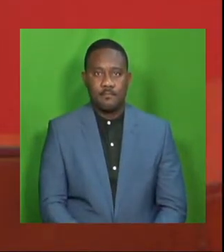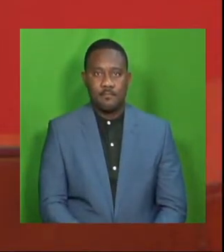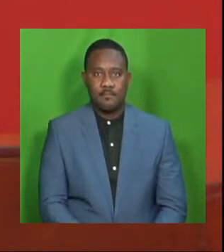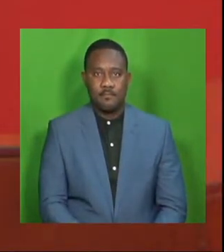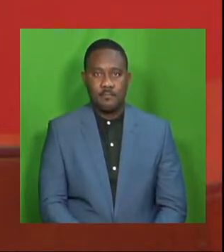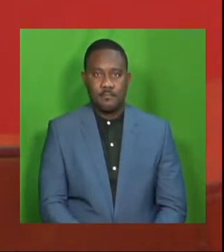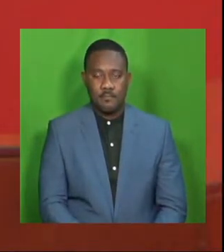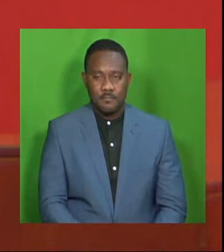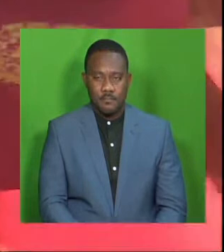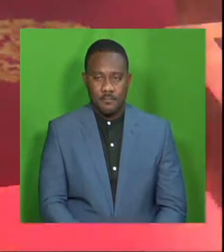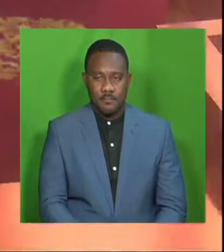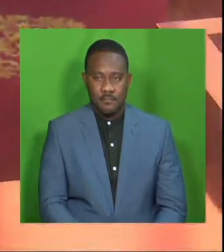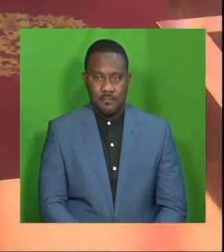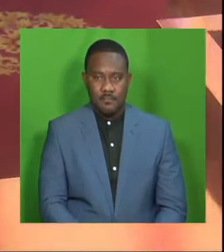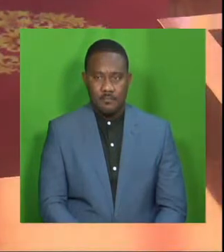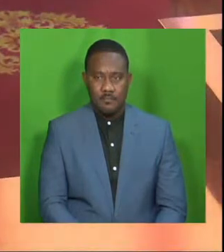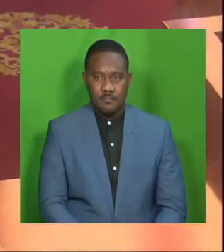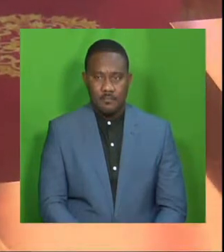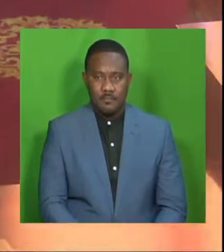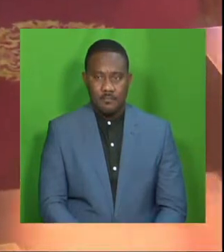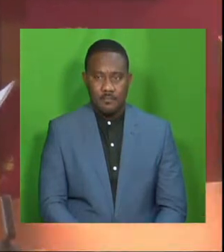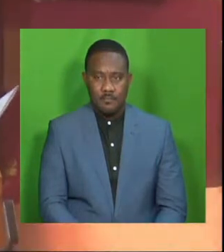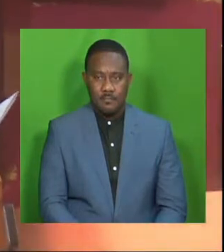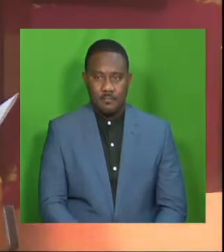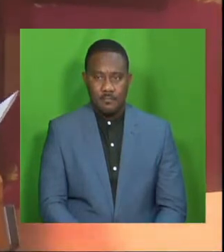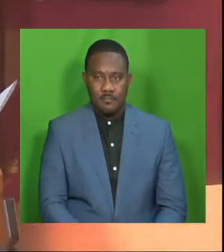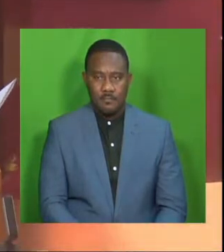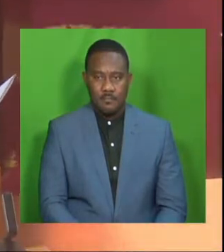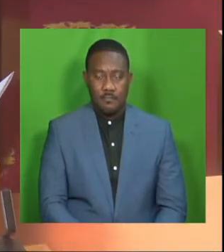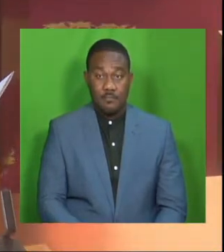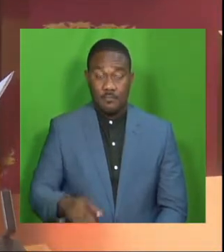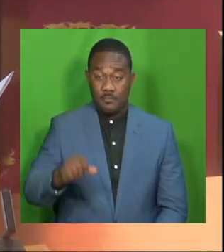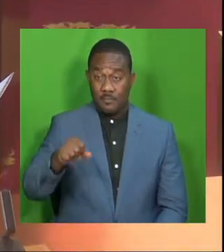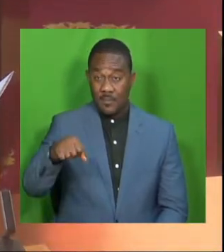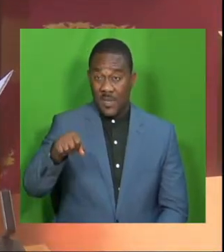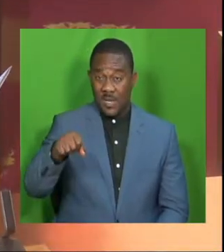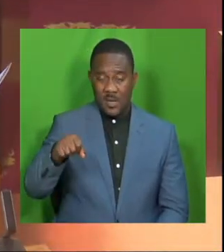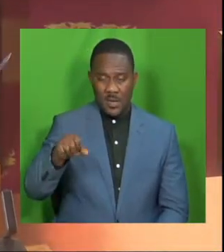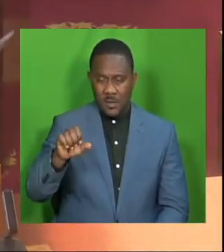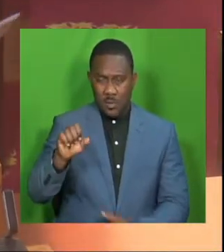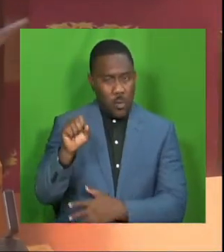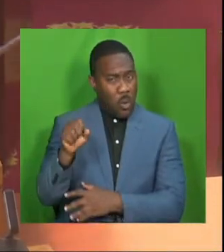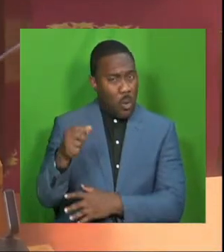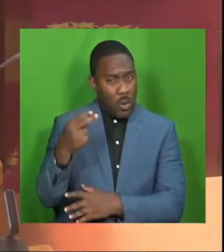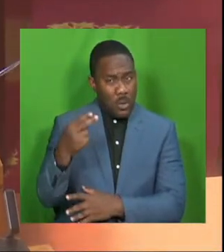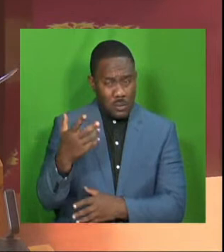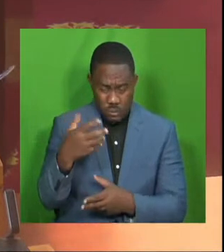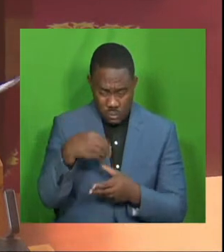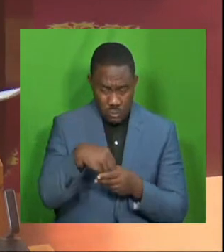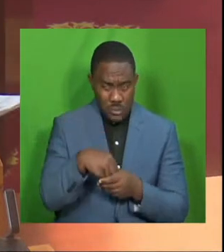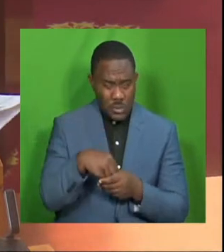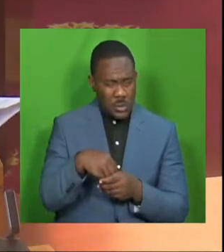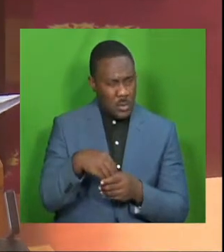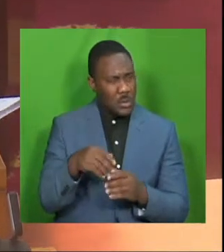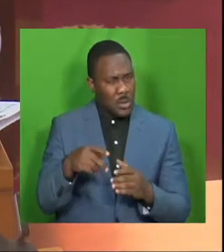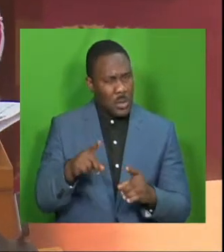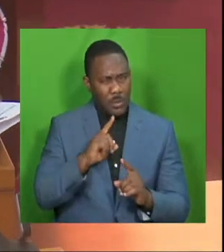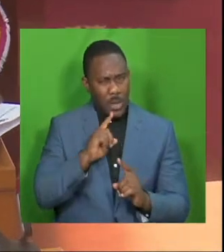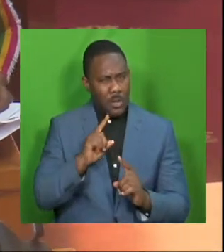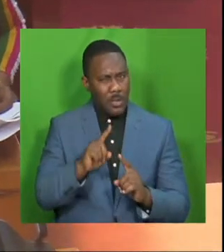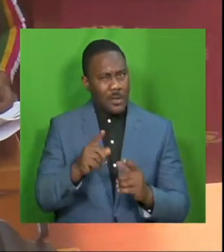Thank you, Mr. Speaker. Yes, we include all stakeholders. And even in my answers, I mentioned